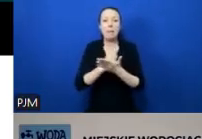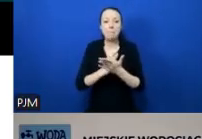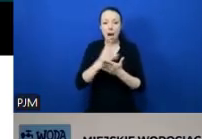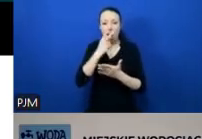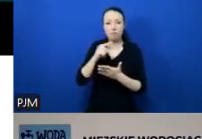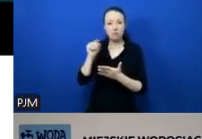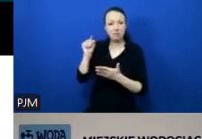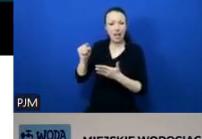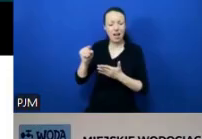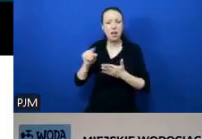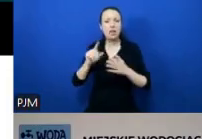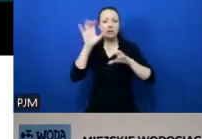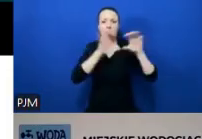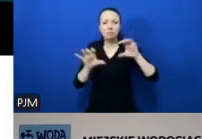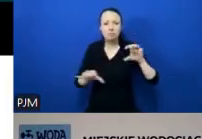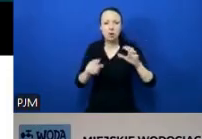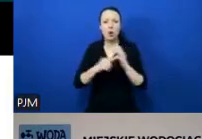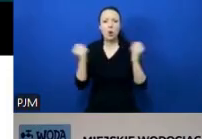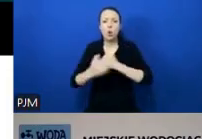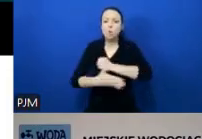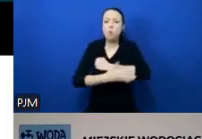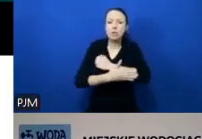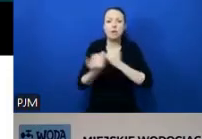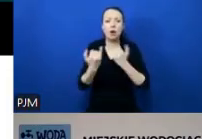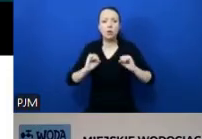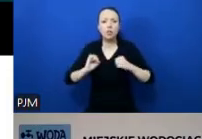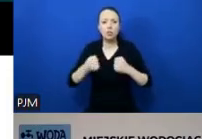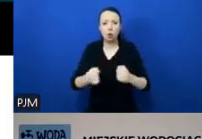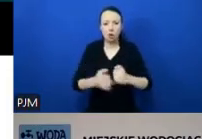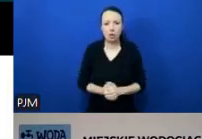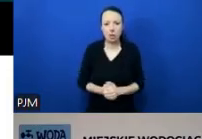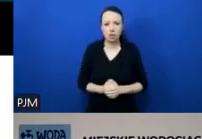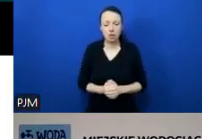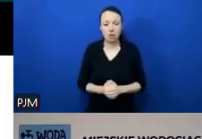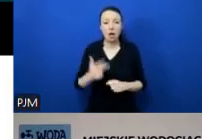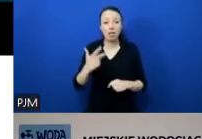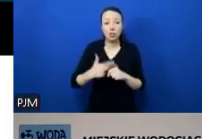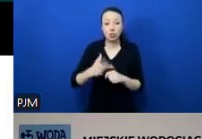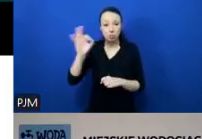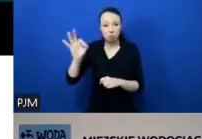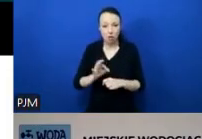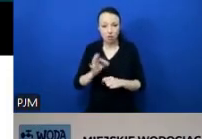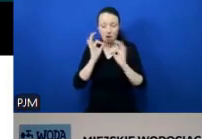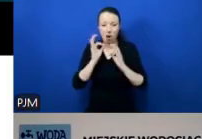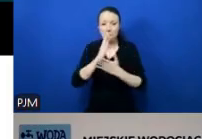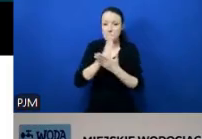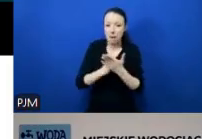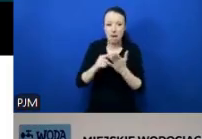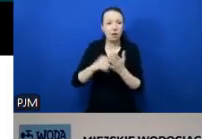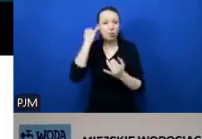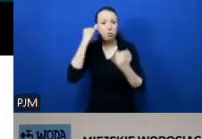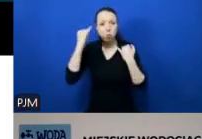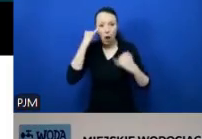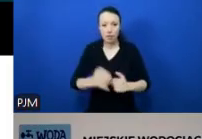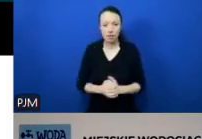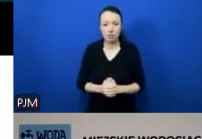on geodesical maps that are the basis for all planning or exploitation activities,